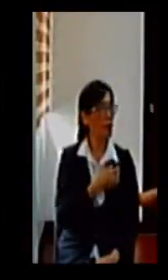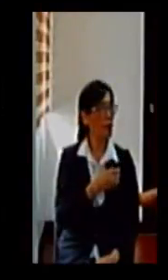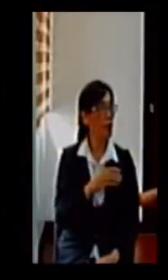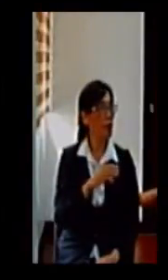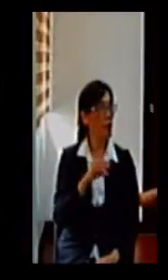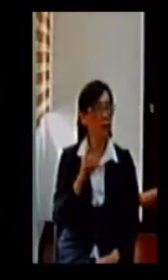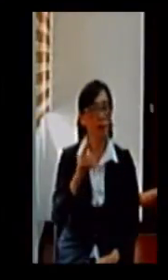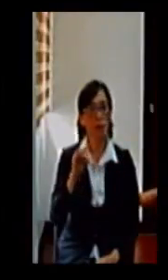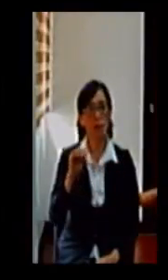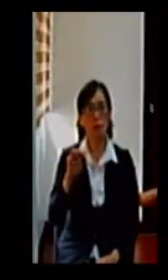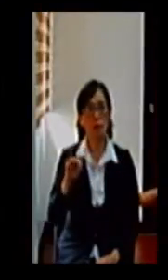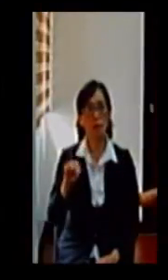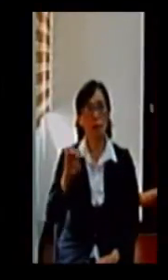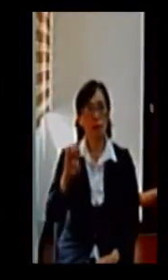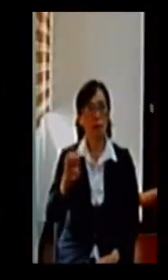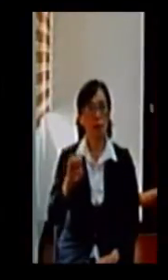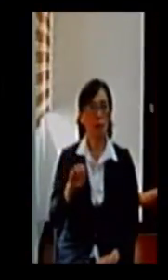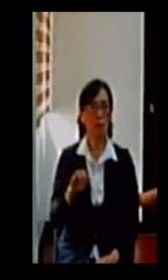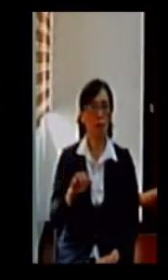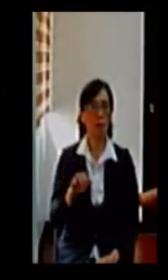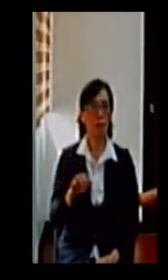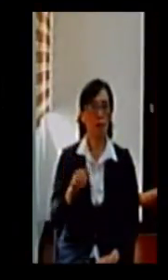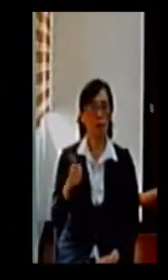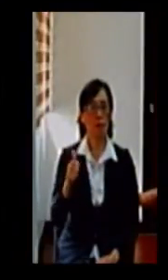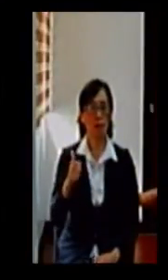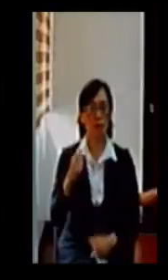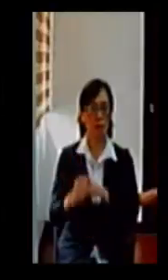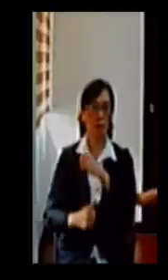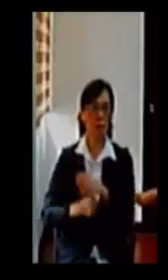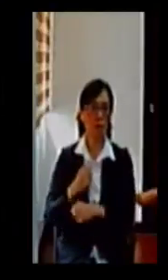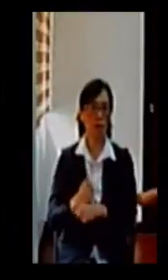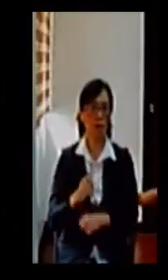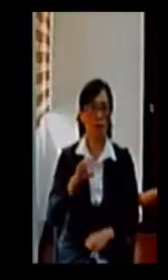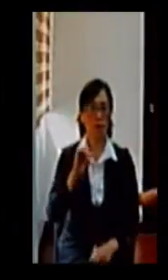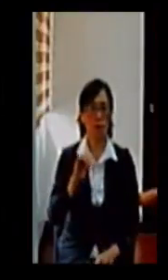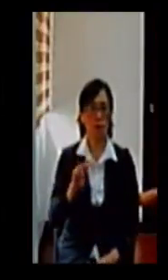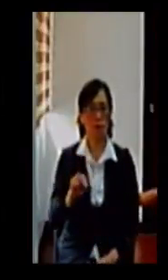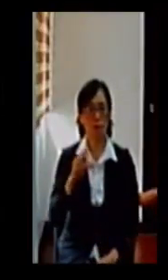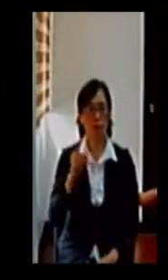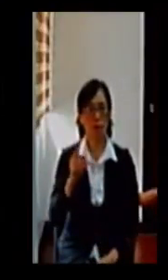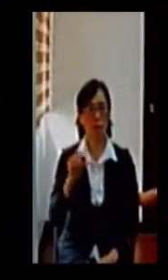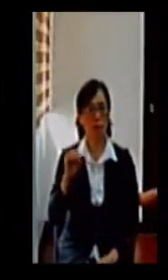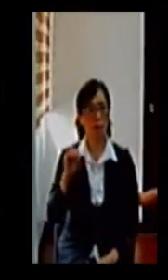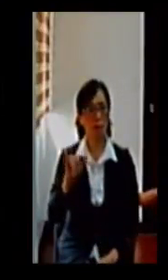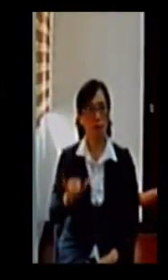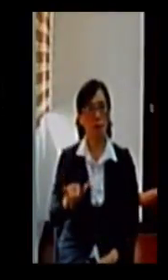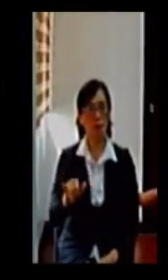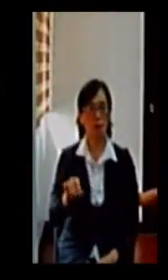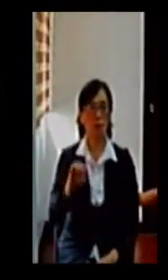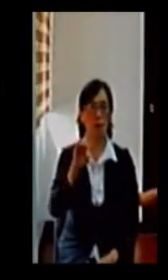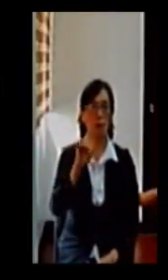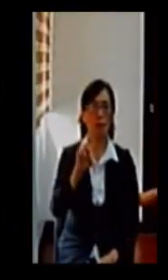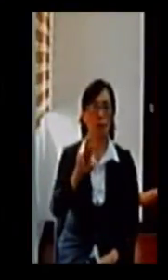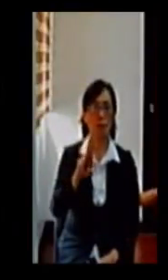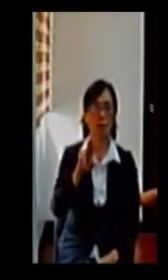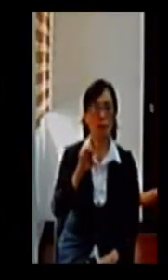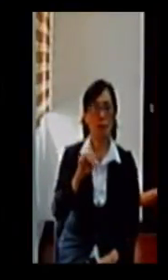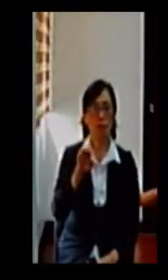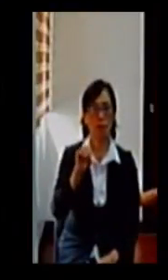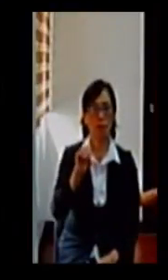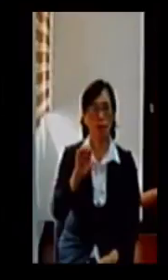doomsayers 10 years before Ondoy, shortly after the Ormoc tragedy, and they were